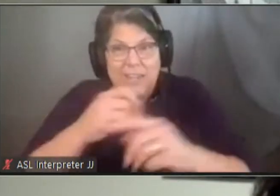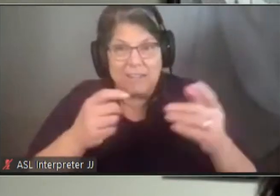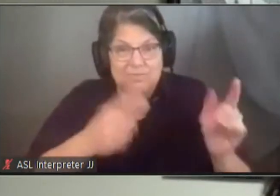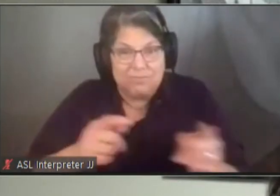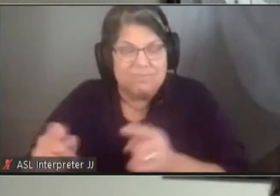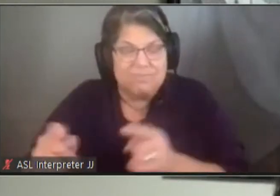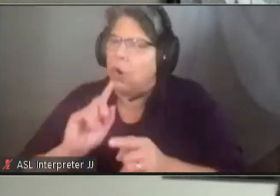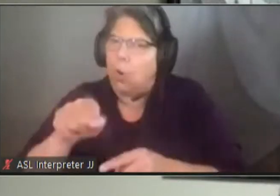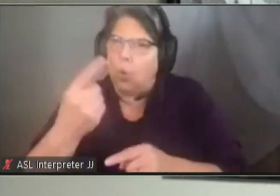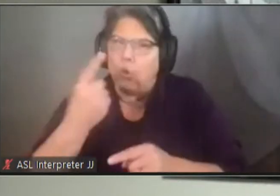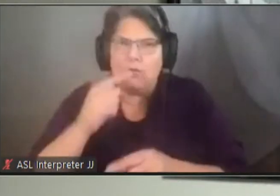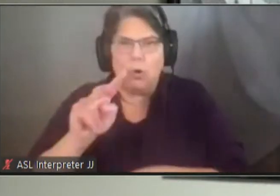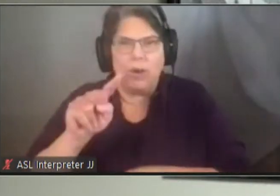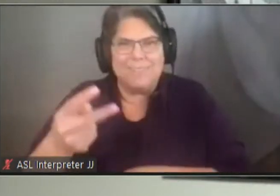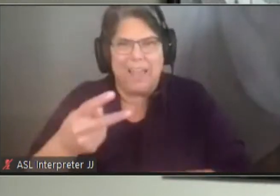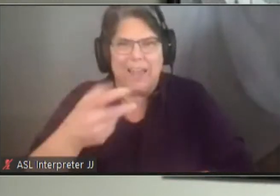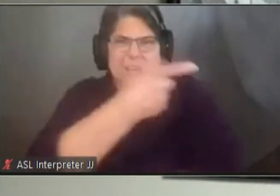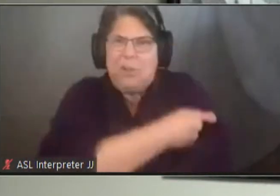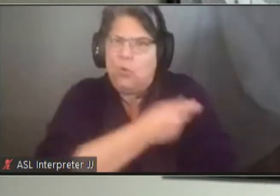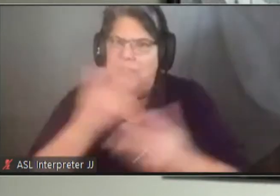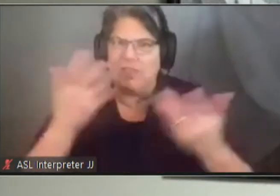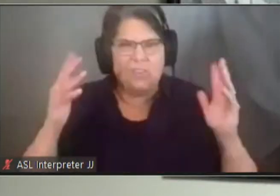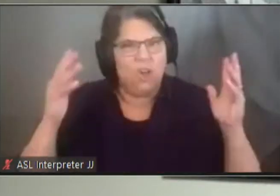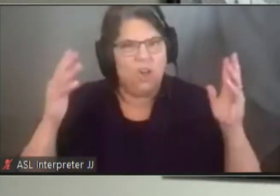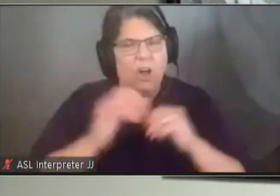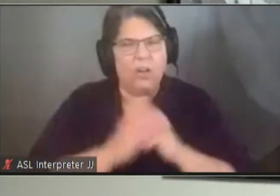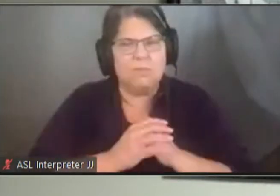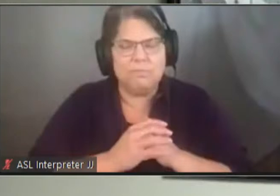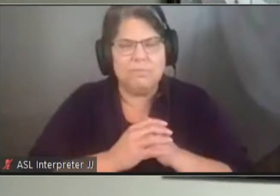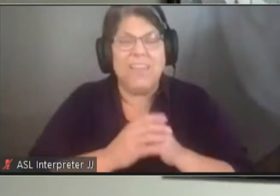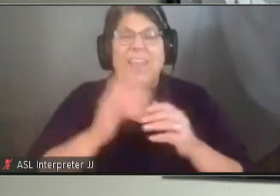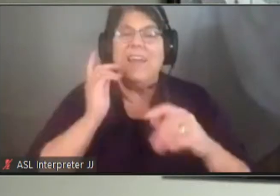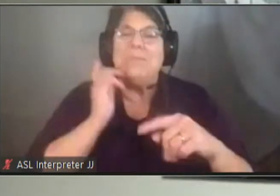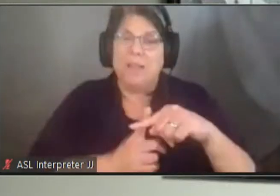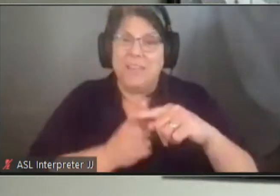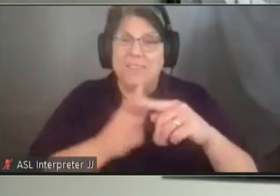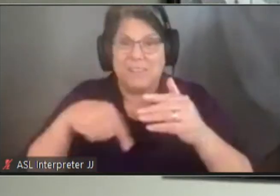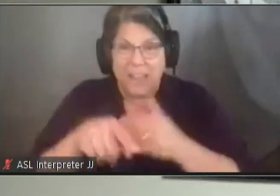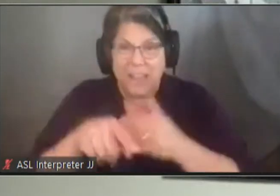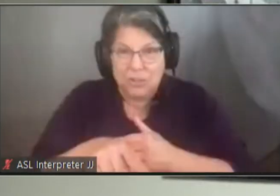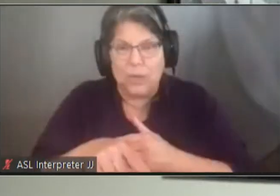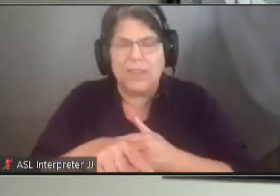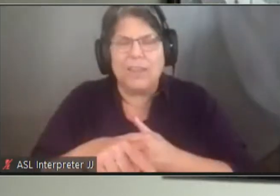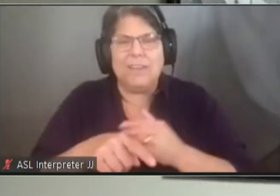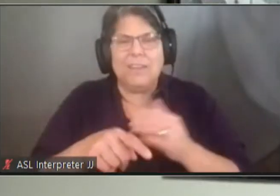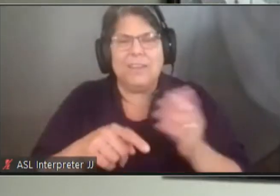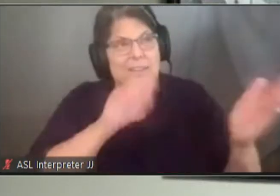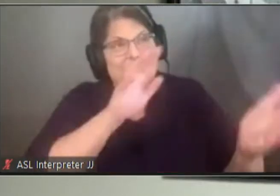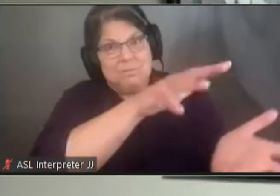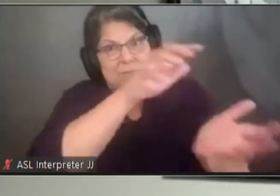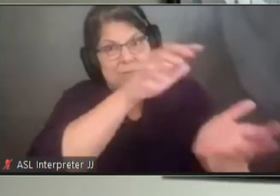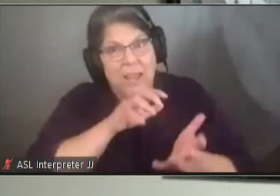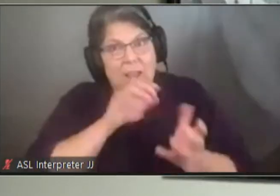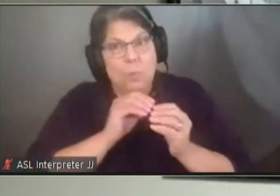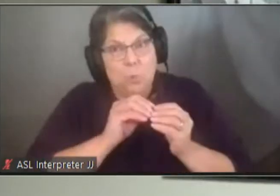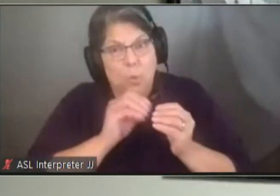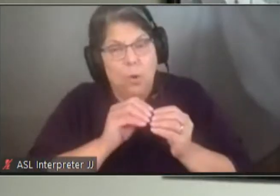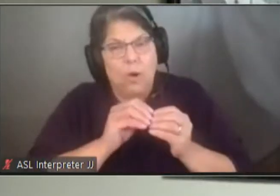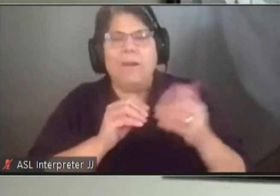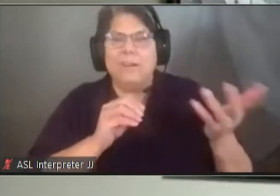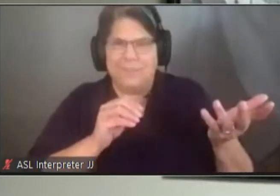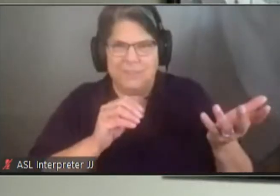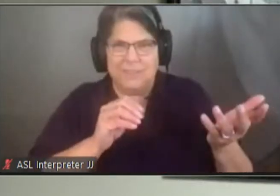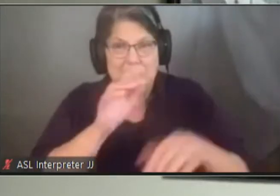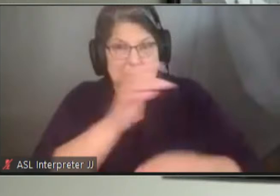problem this week for next week is also that there are delays in the shipping because of the weather event in